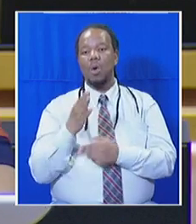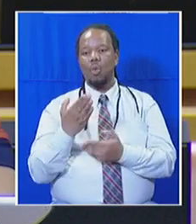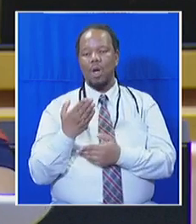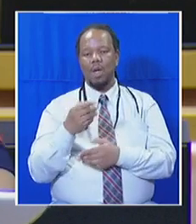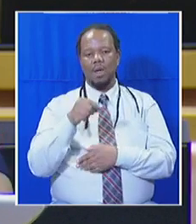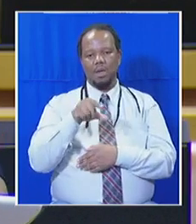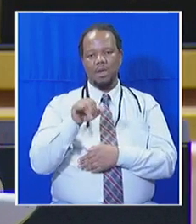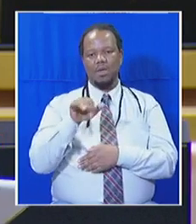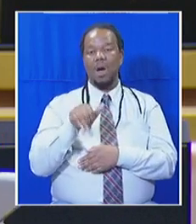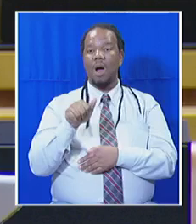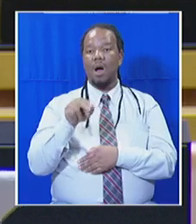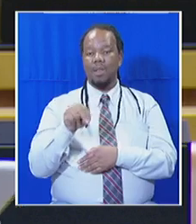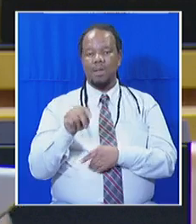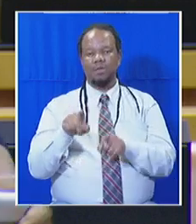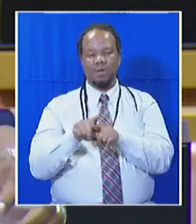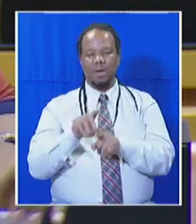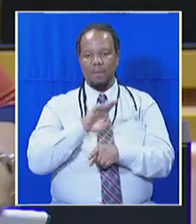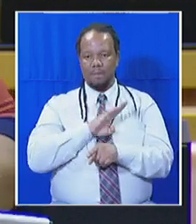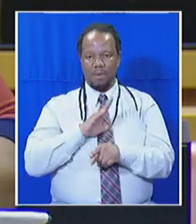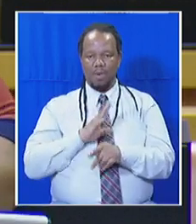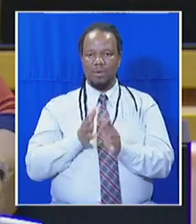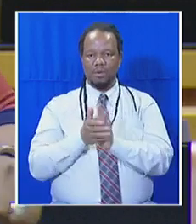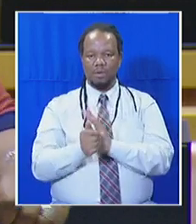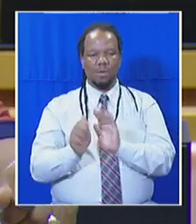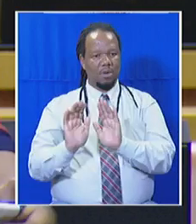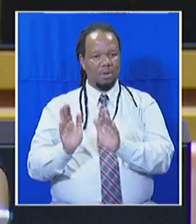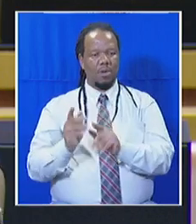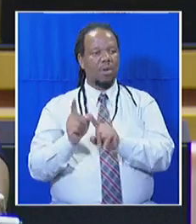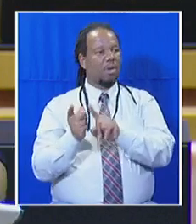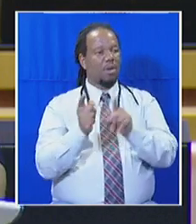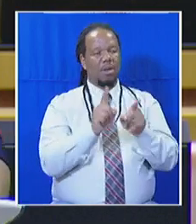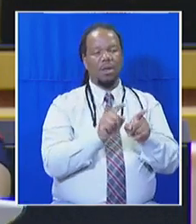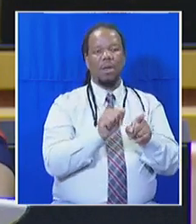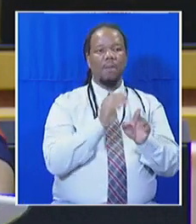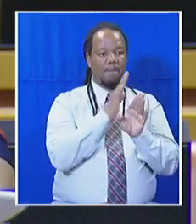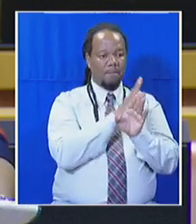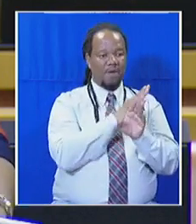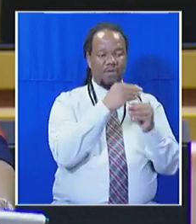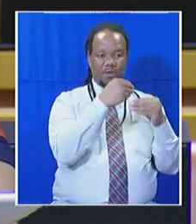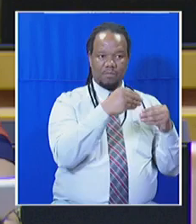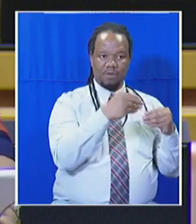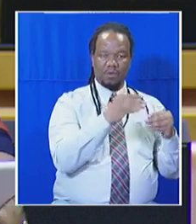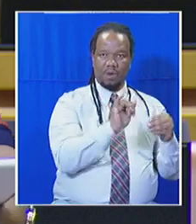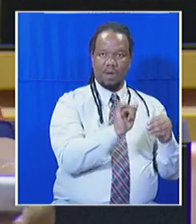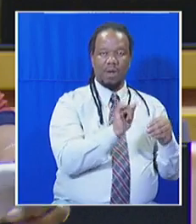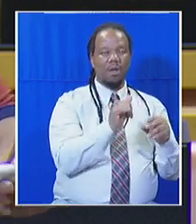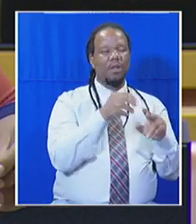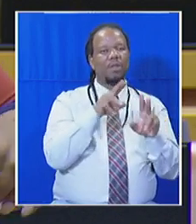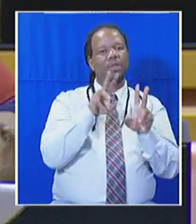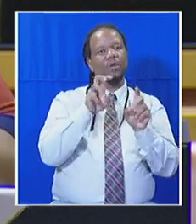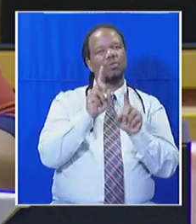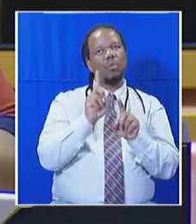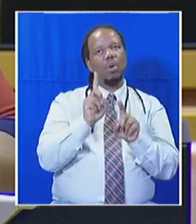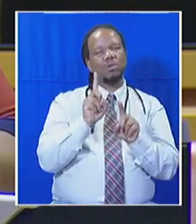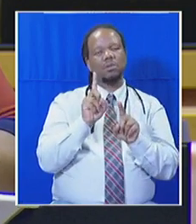such interventions. The use of the private sector, in fact, what has been an issue is to